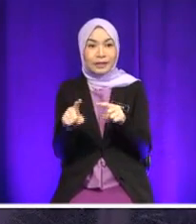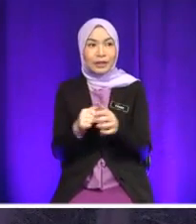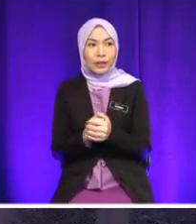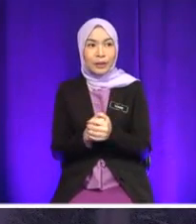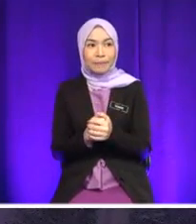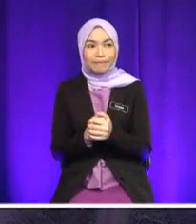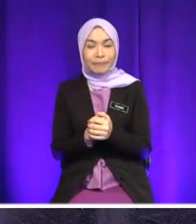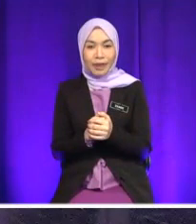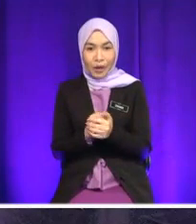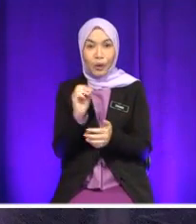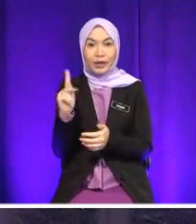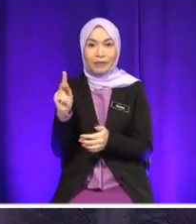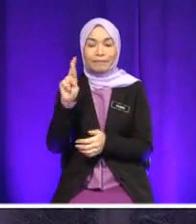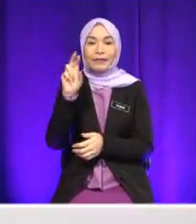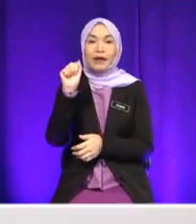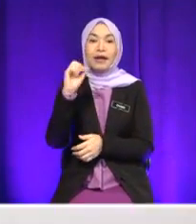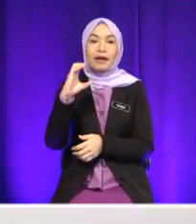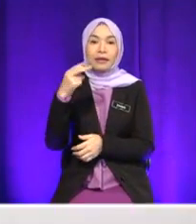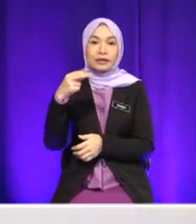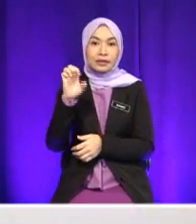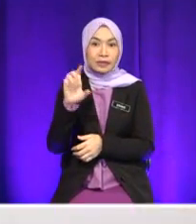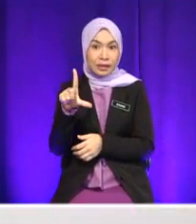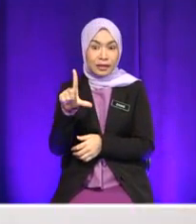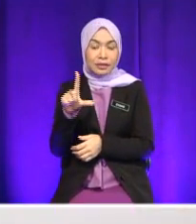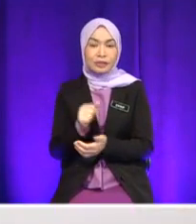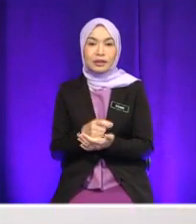Rachel? All right, okay, Rachel, what is the answer for number 1?